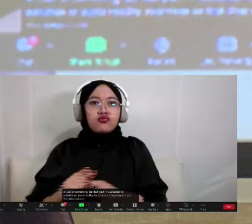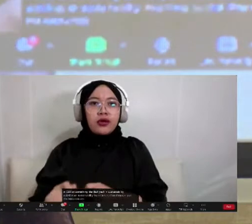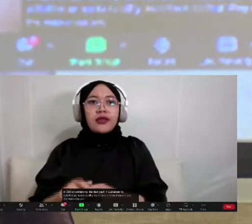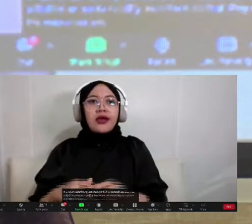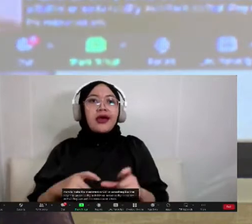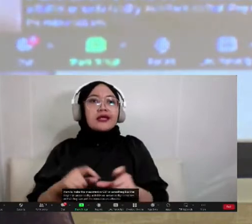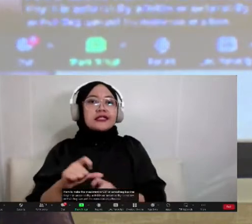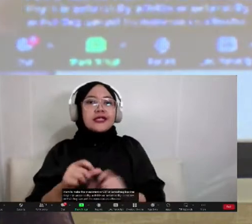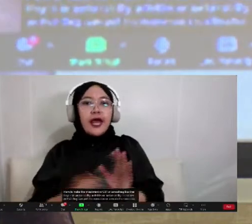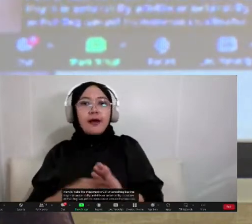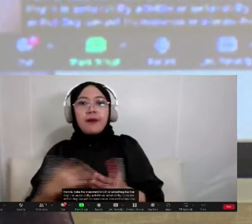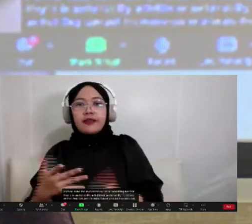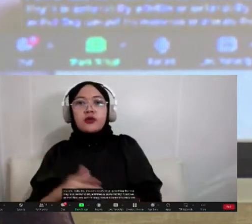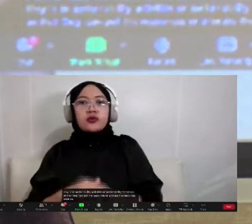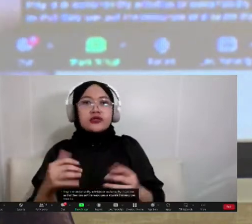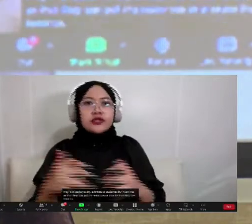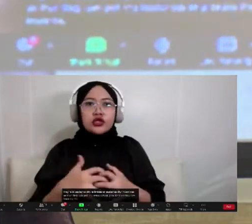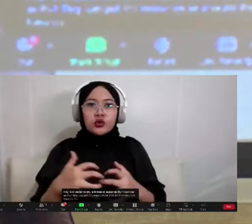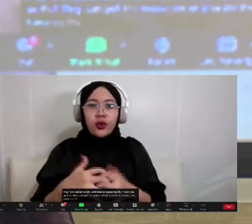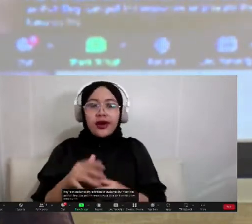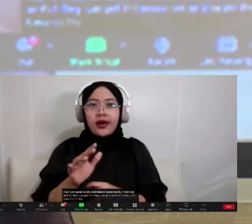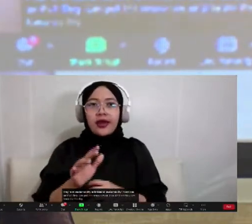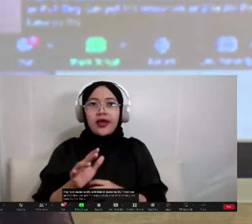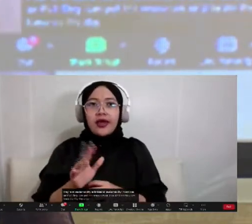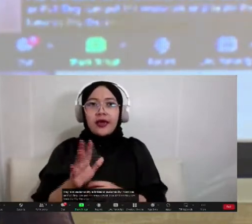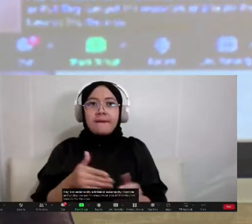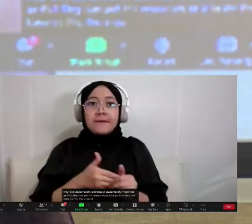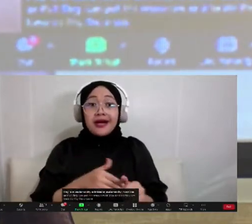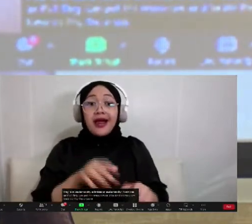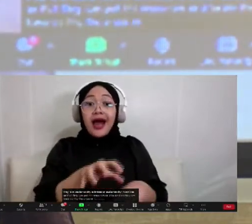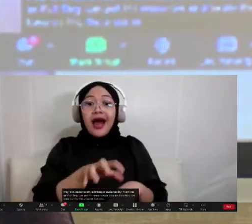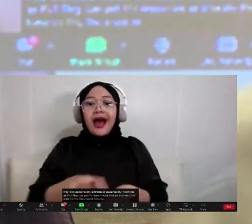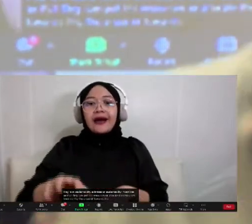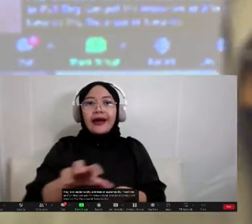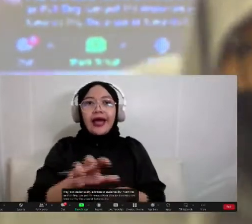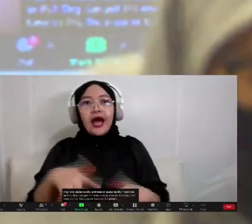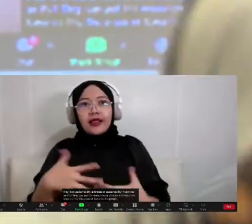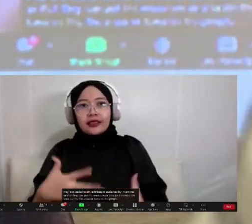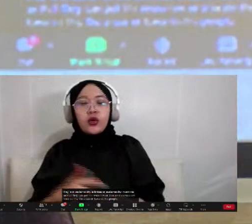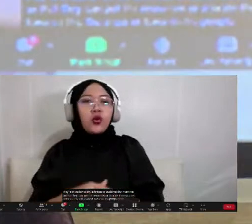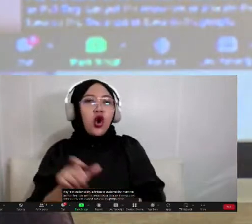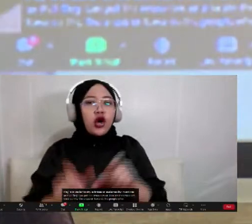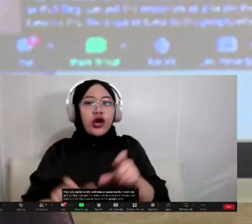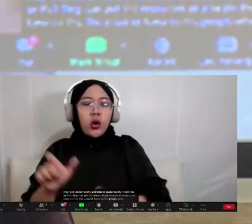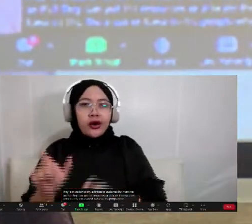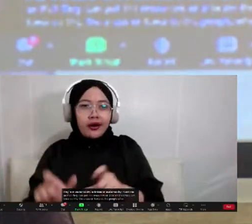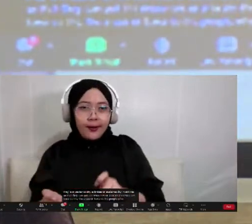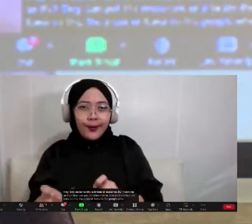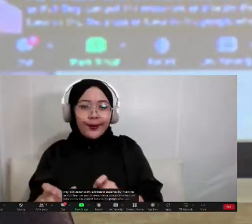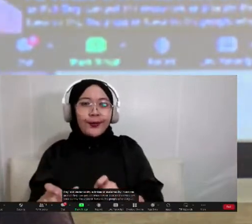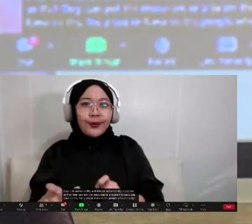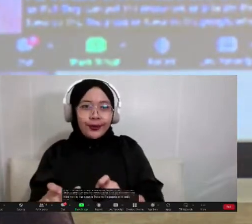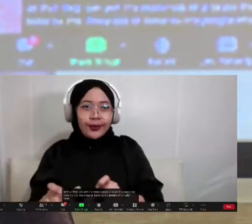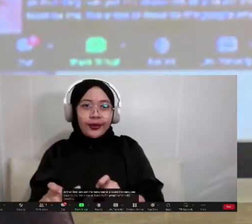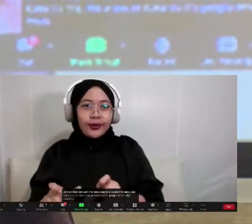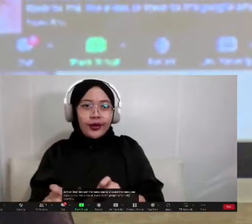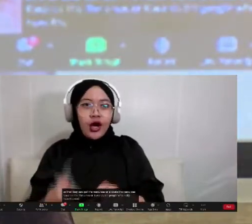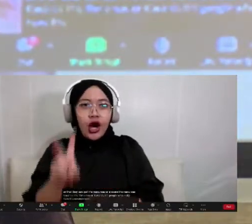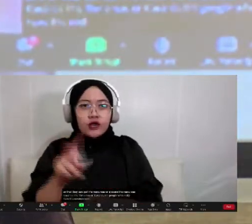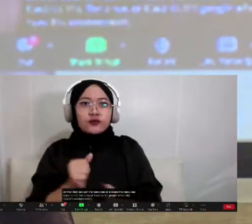the resources towards the areas or towards the people who really have the